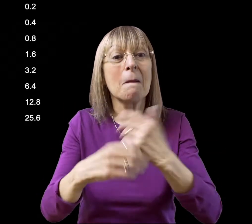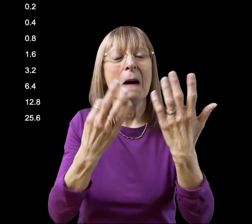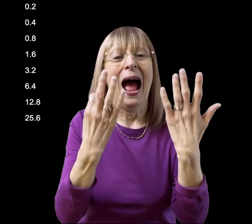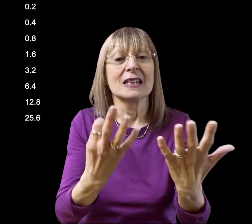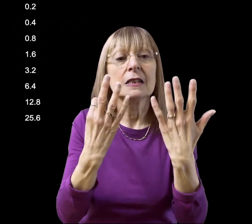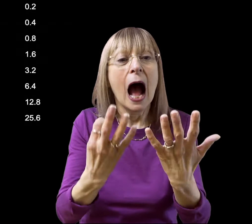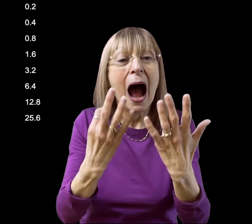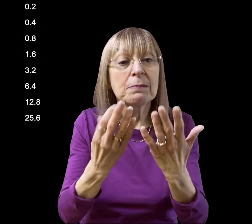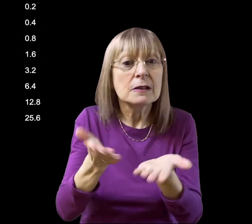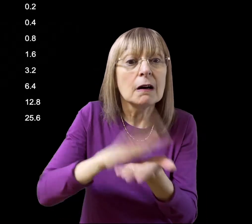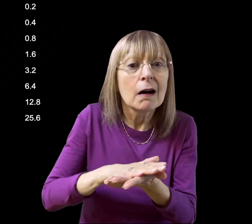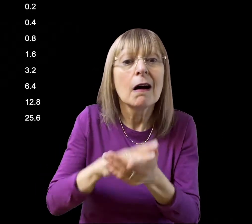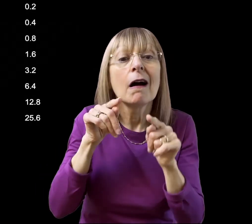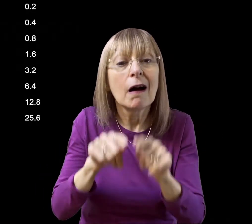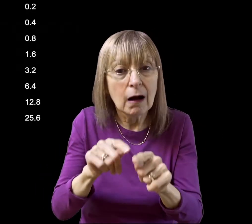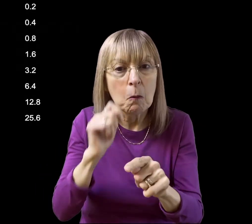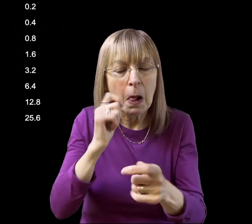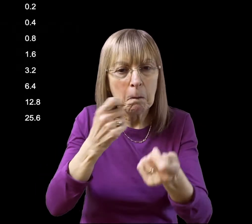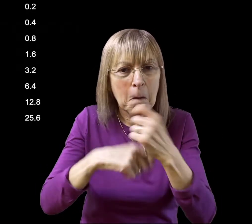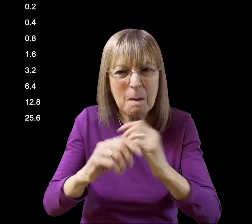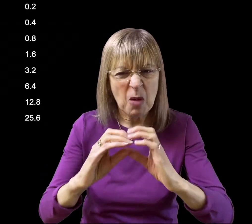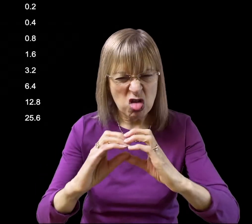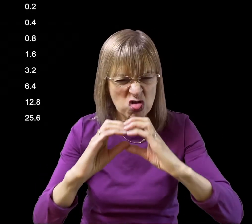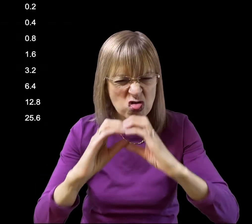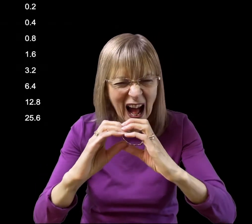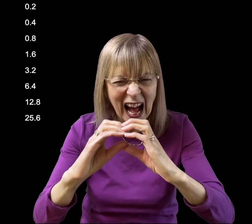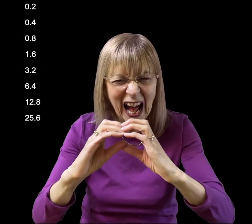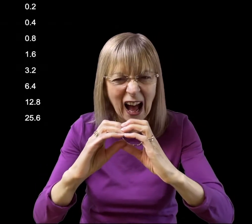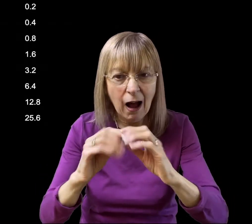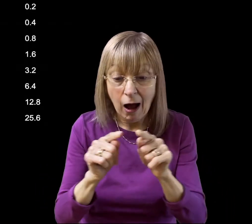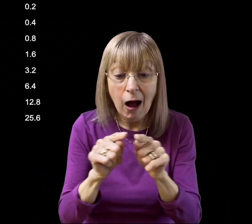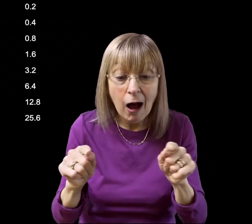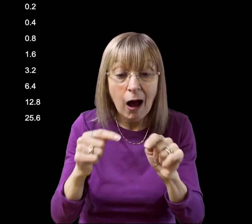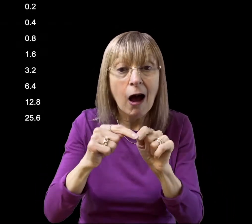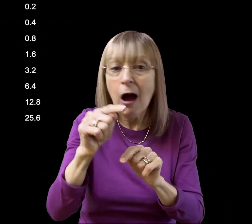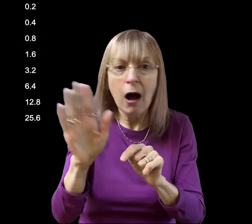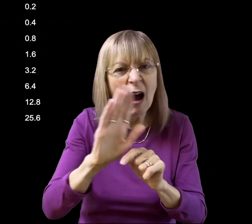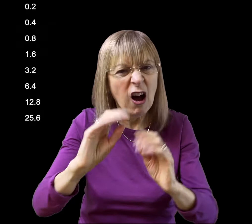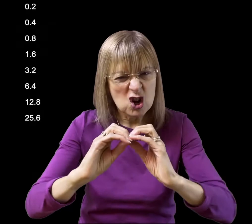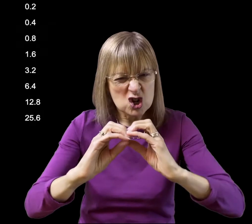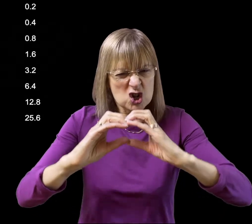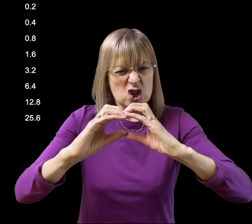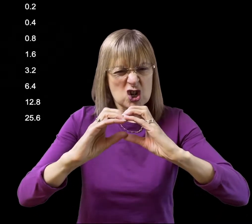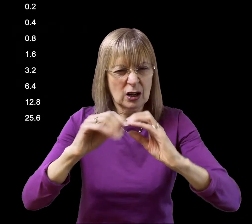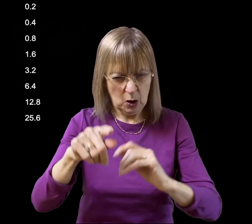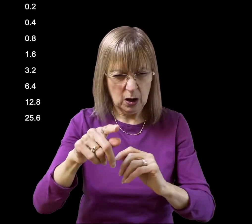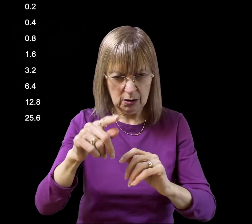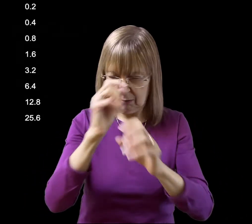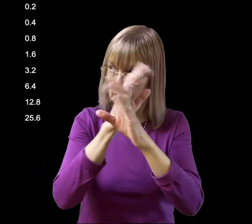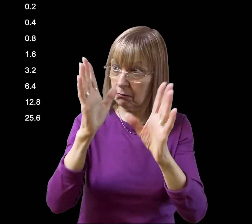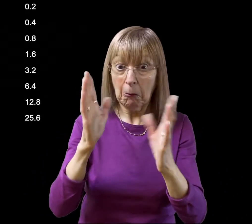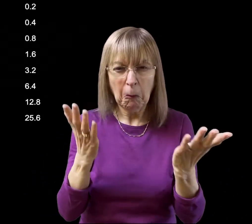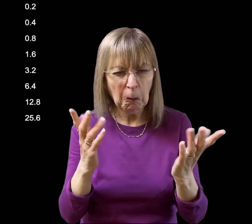to the 8th fold, the paper would actually become thicker than it is wide or long,